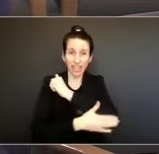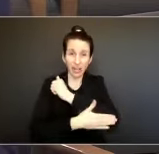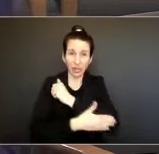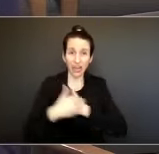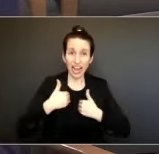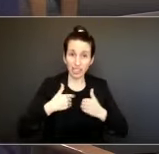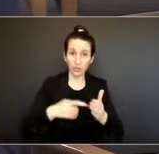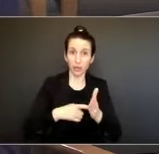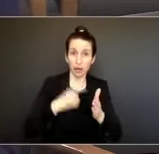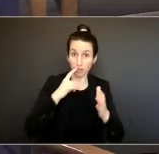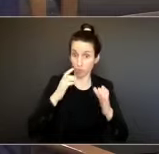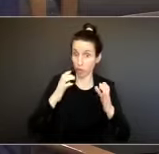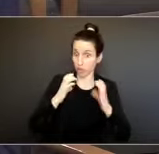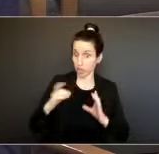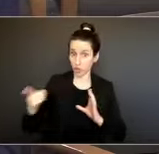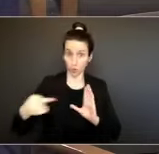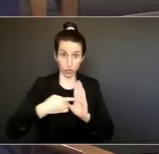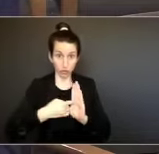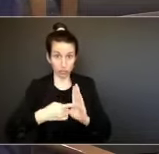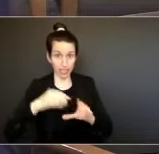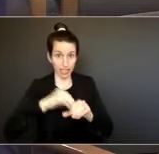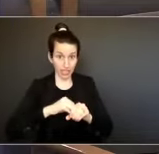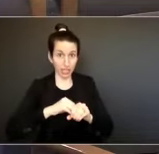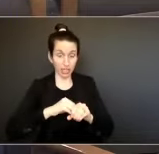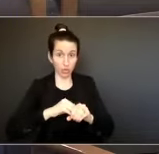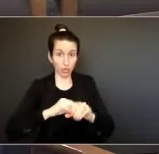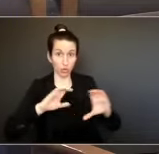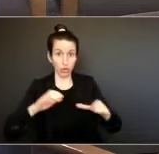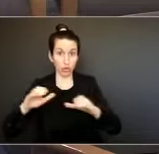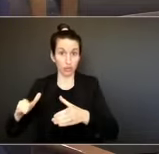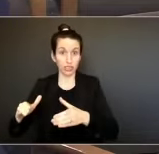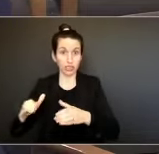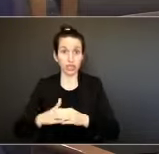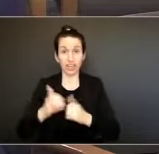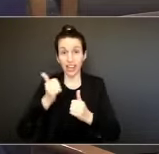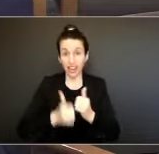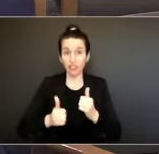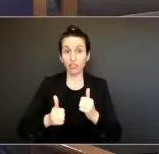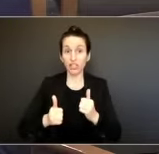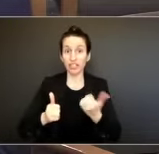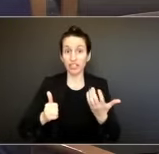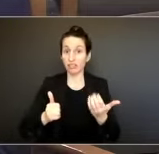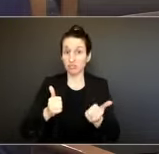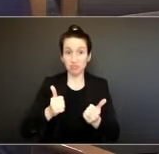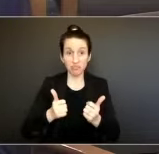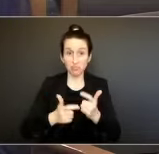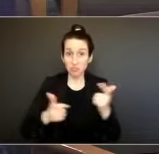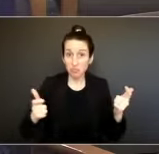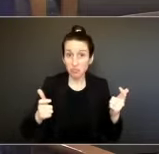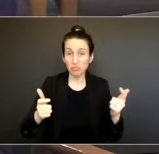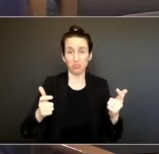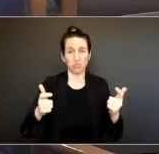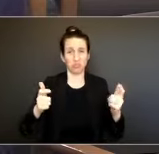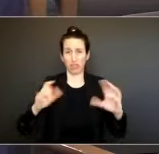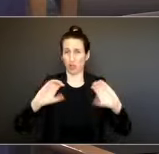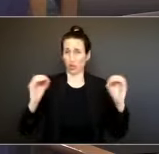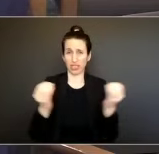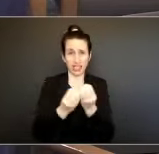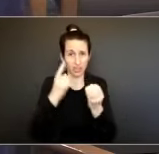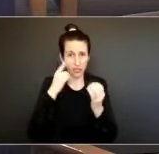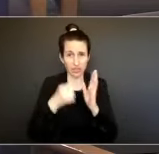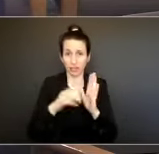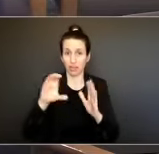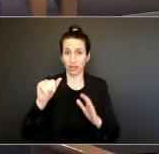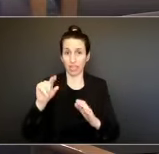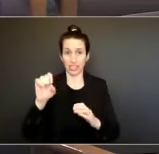every major player like Cascadia Central City Concern. This is work that was done 25 years ago, and the outcomes were